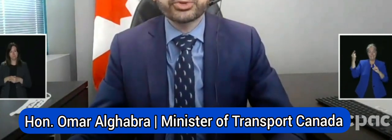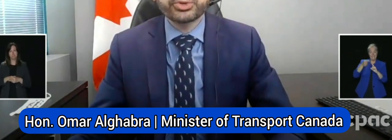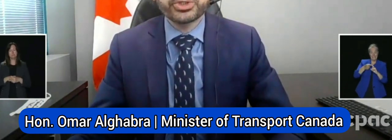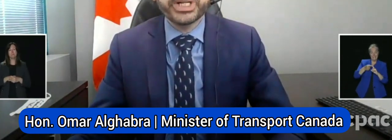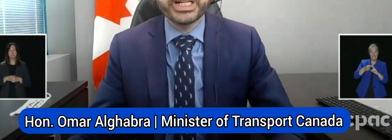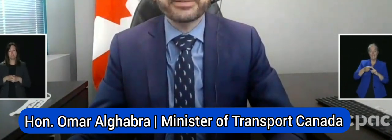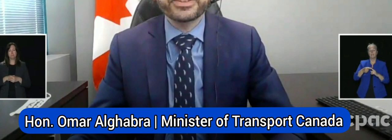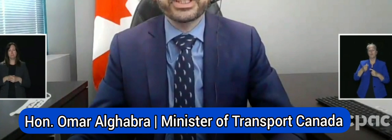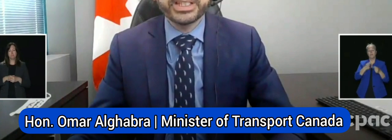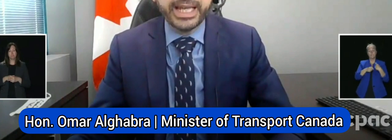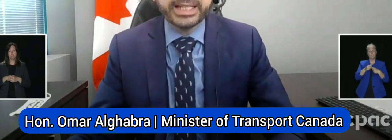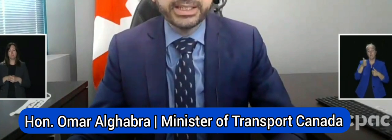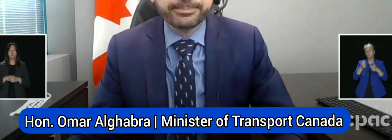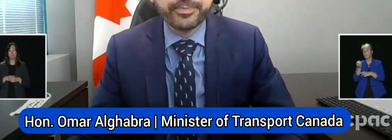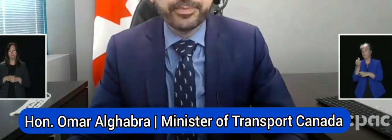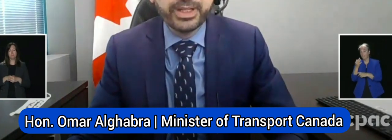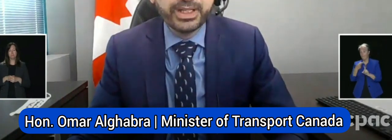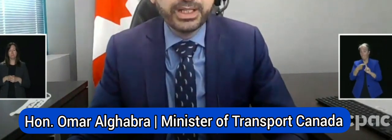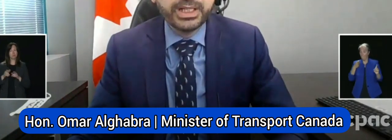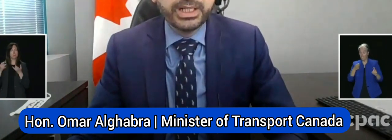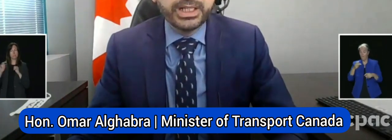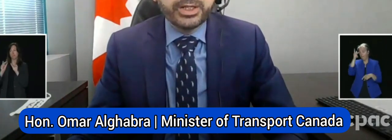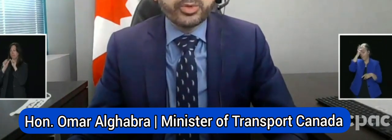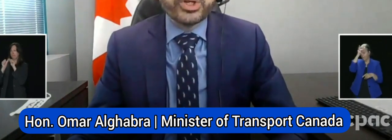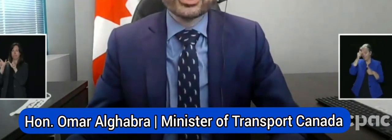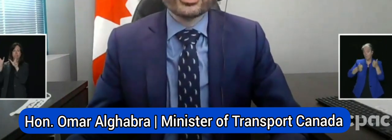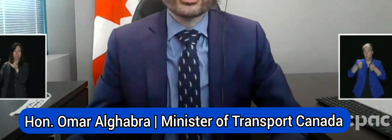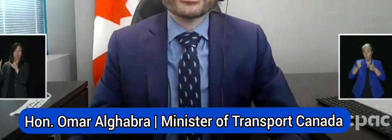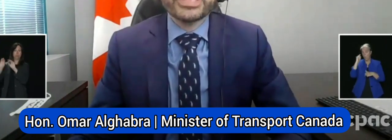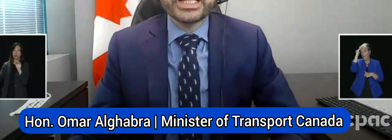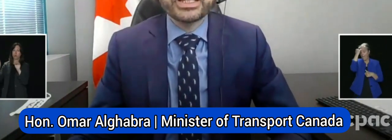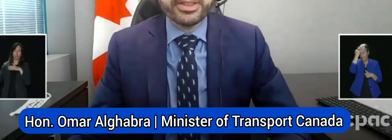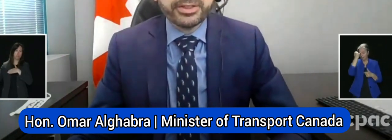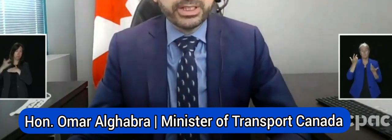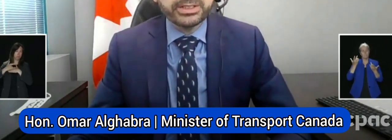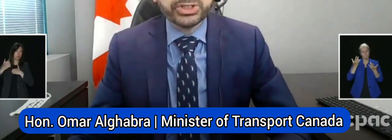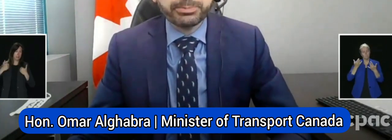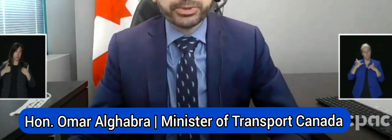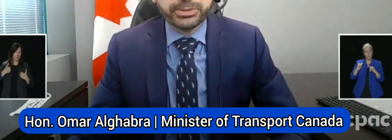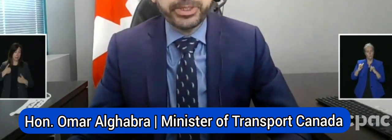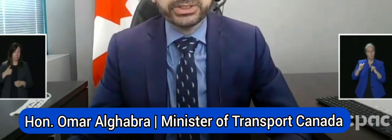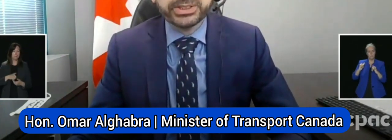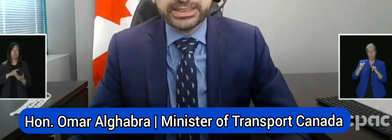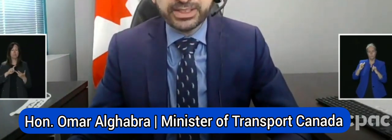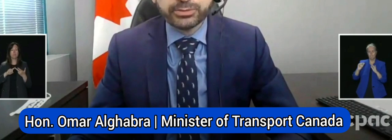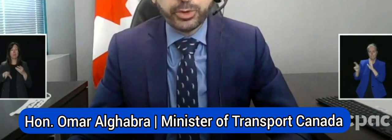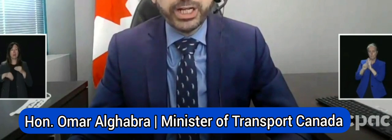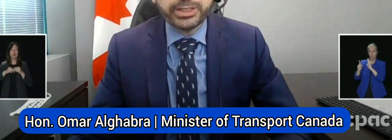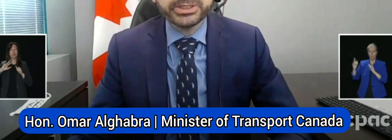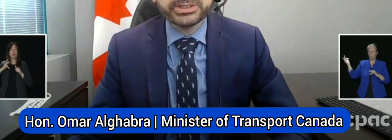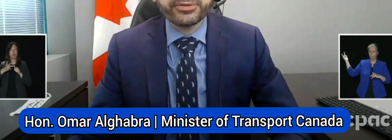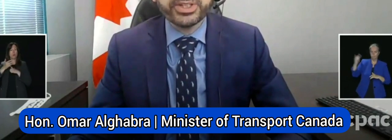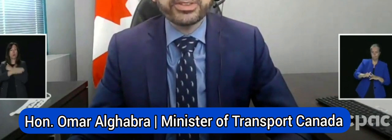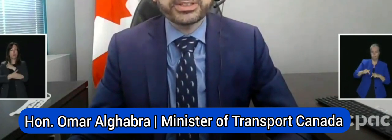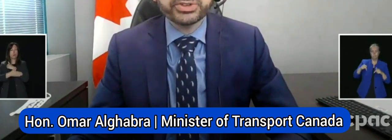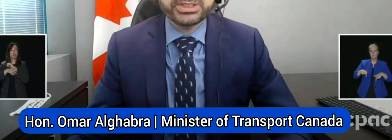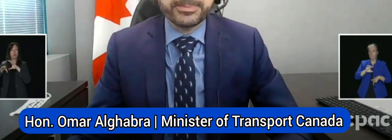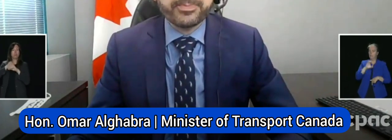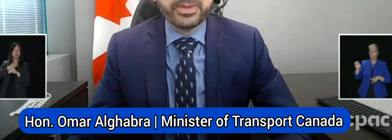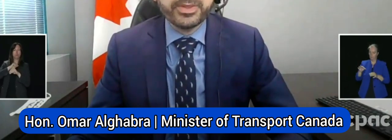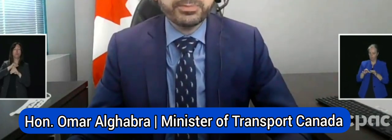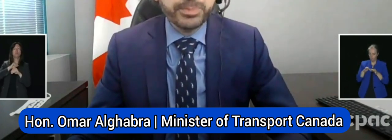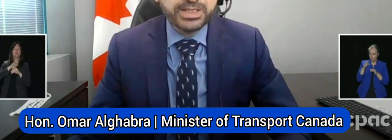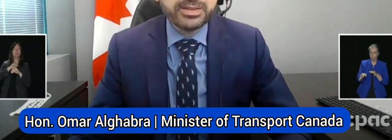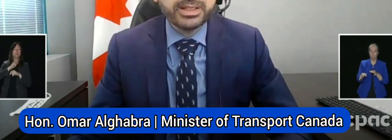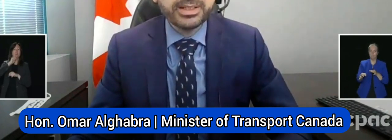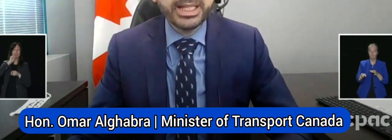denied permission to arrive in Canada. We're also extending the third country pre-departure testing requirements for these